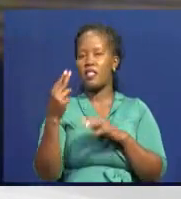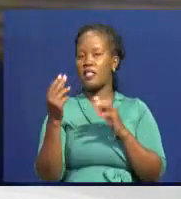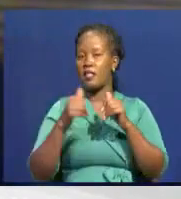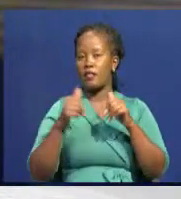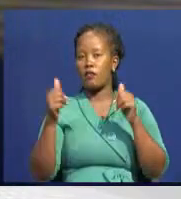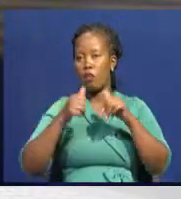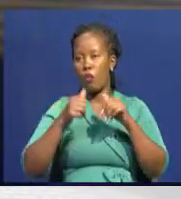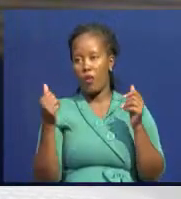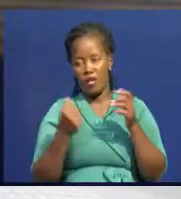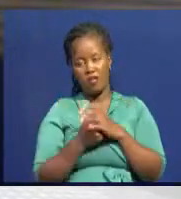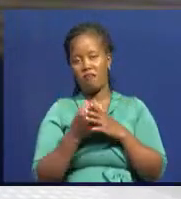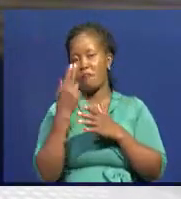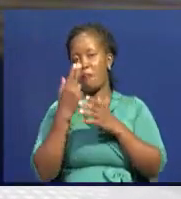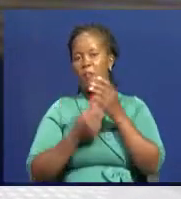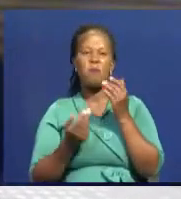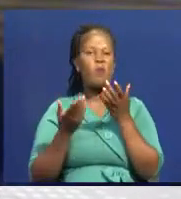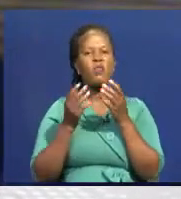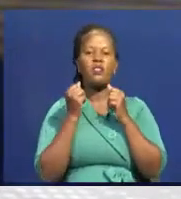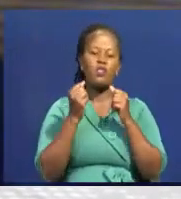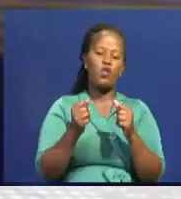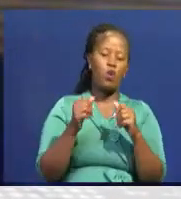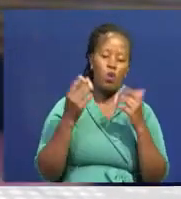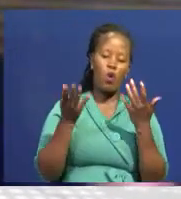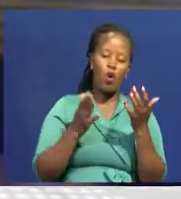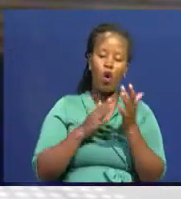So both ways, strong or weak,